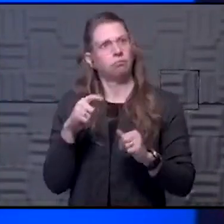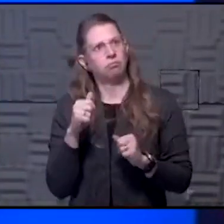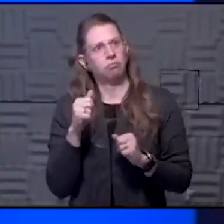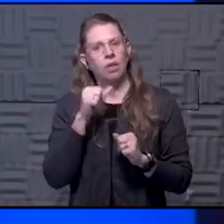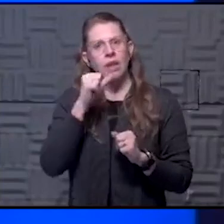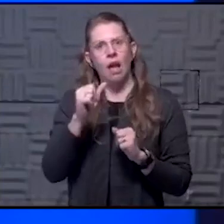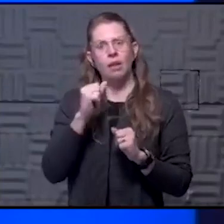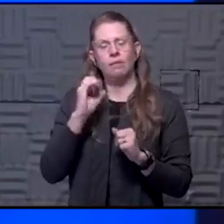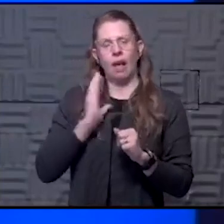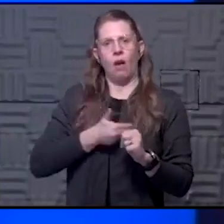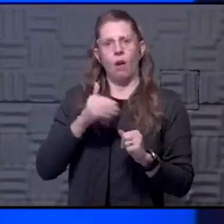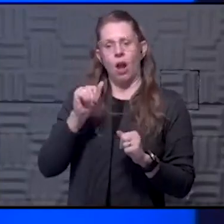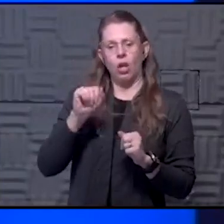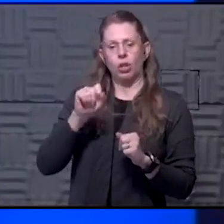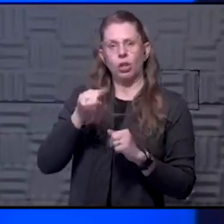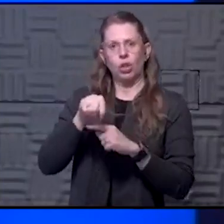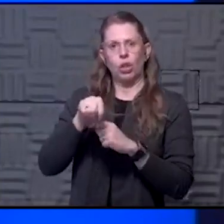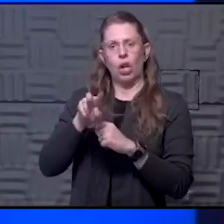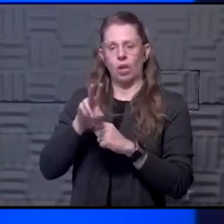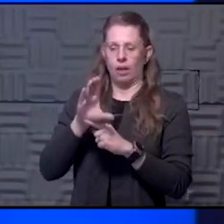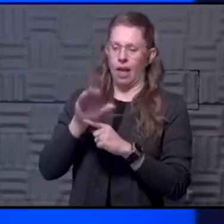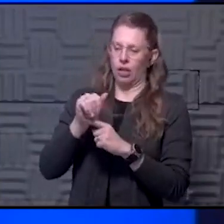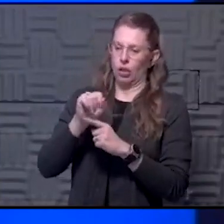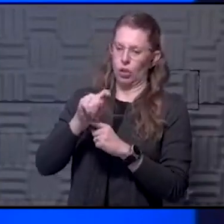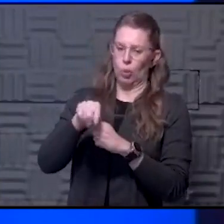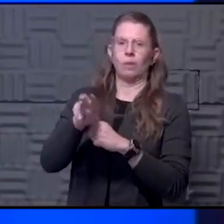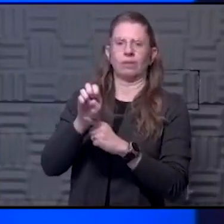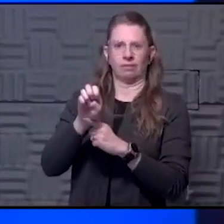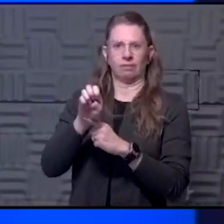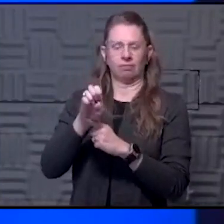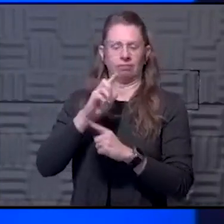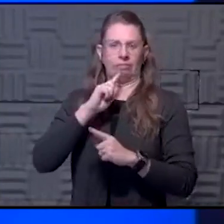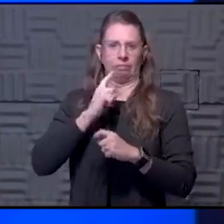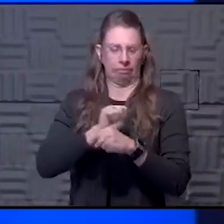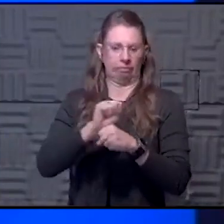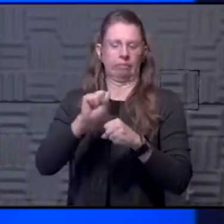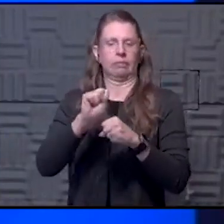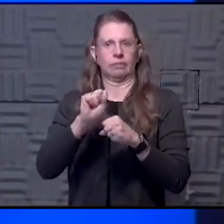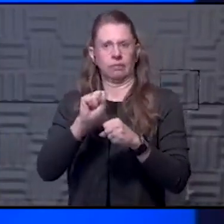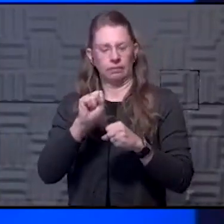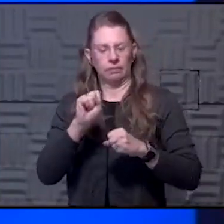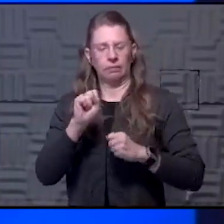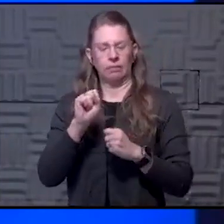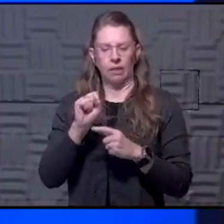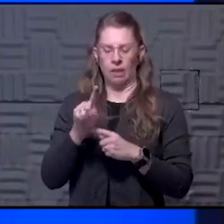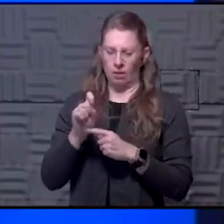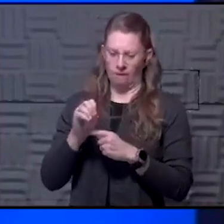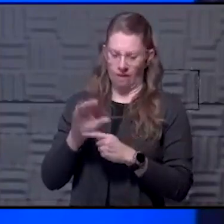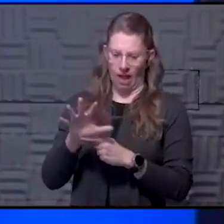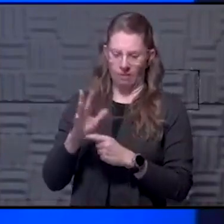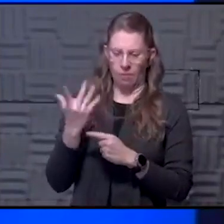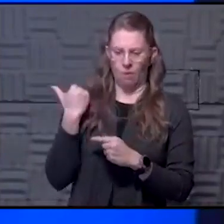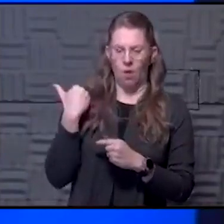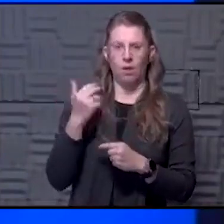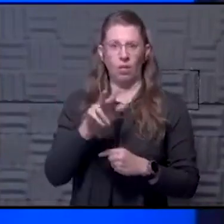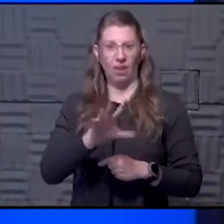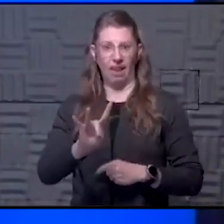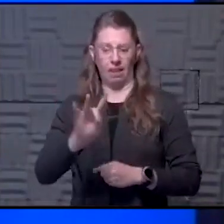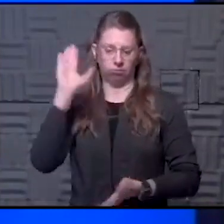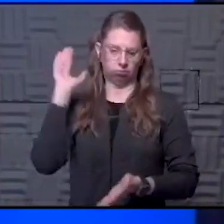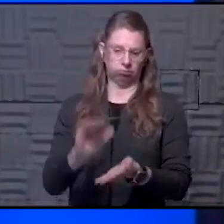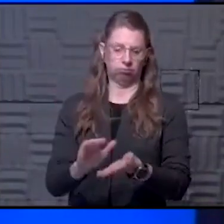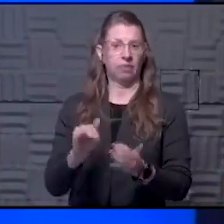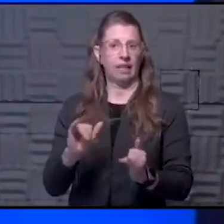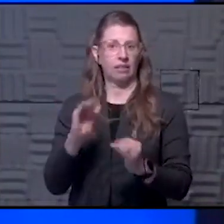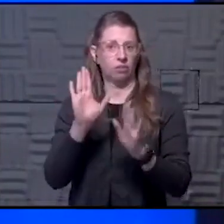of our acutes. Our acutes are less than half of our peak now because we had over 100. We were at 100 to 105 acutes at one time and 38. Yeah. That's a really